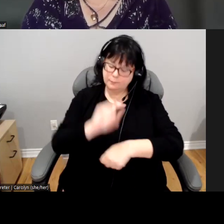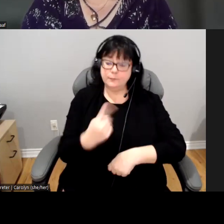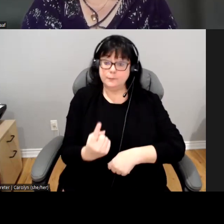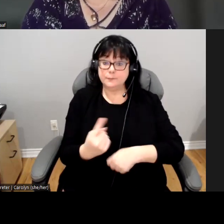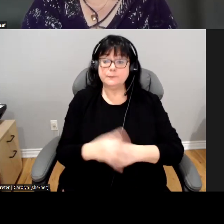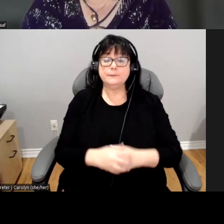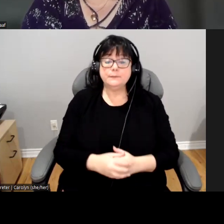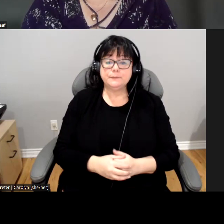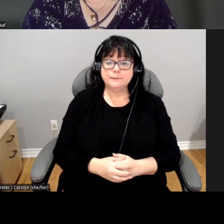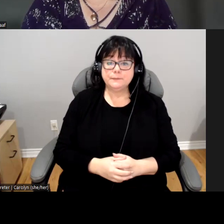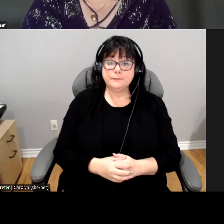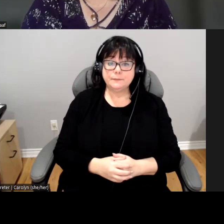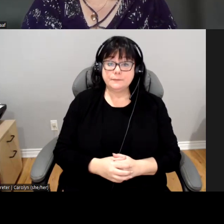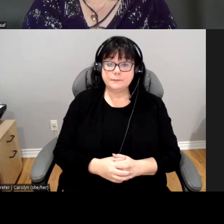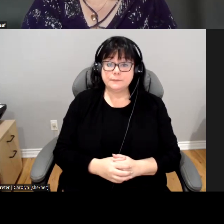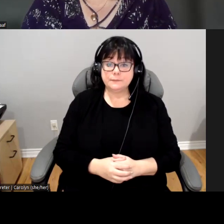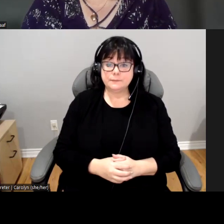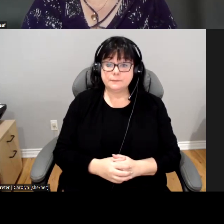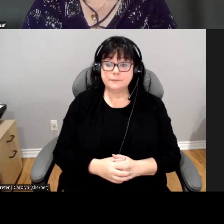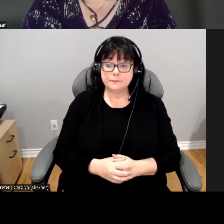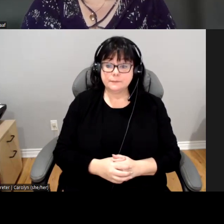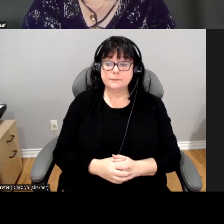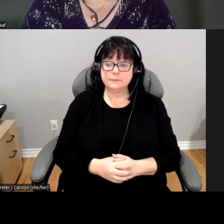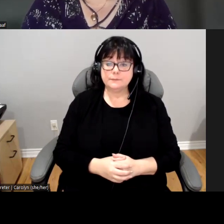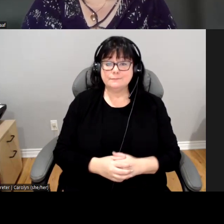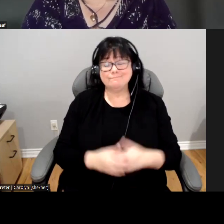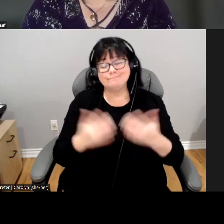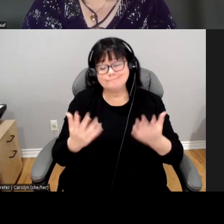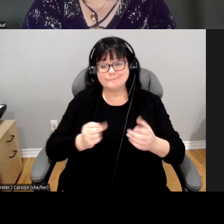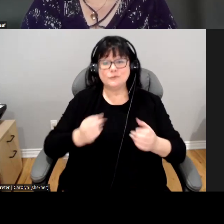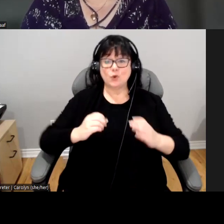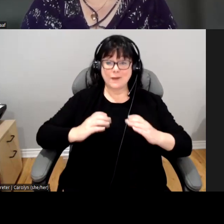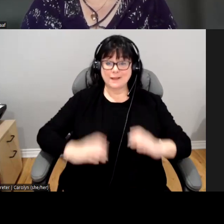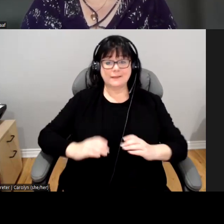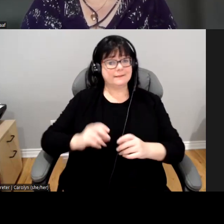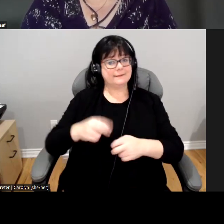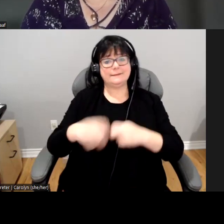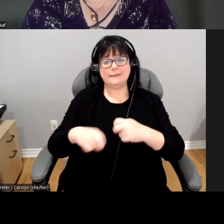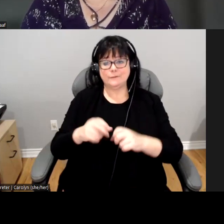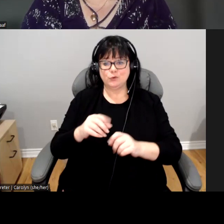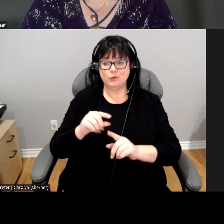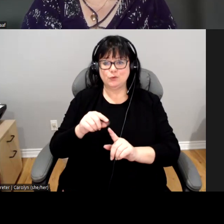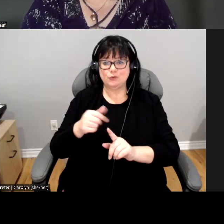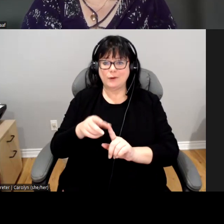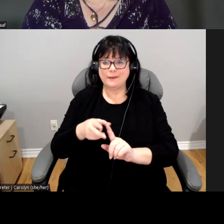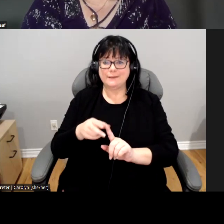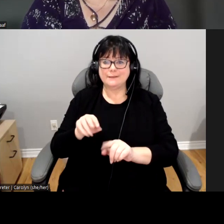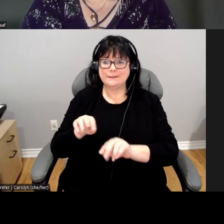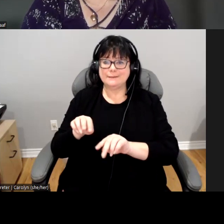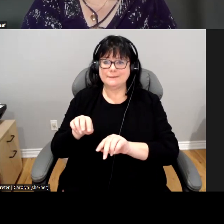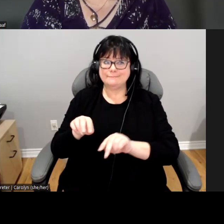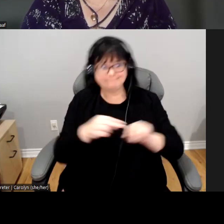so, our clients were difficult to redirect, but also our LBS